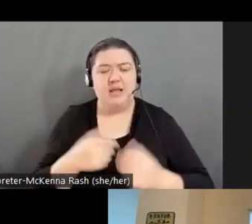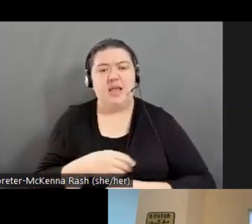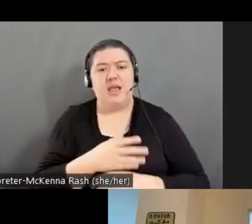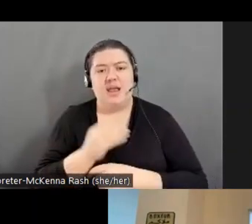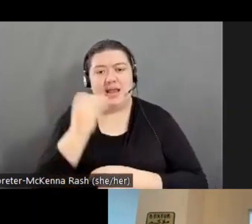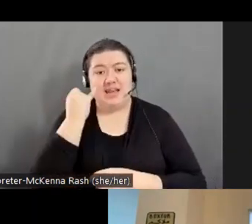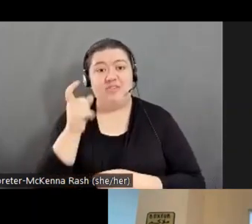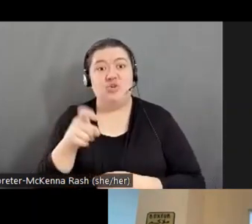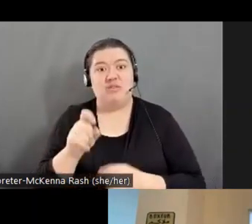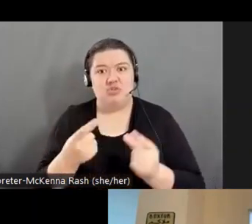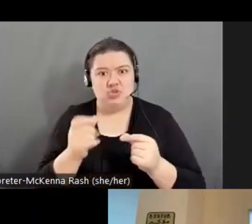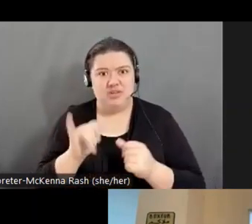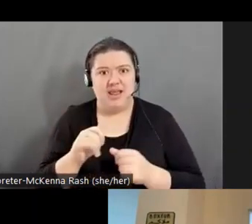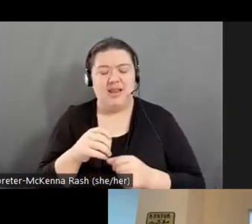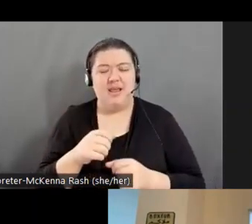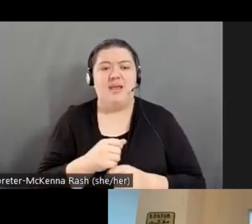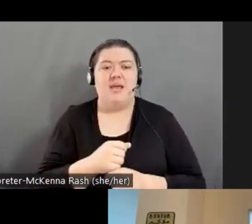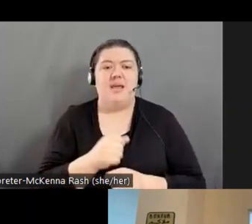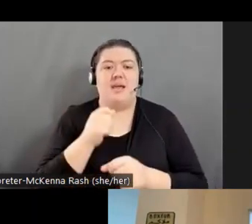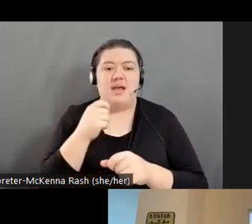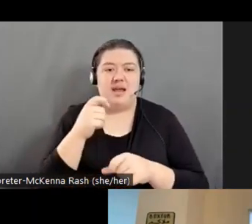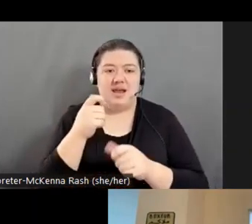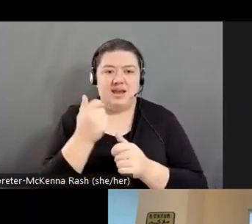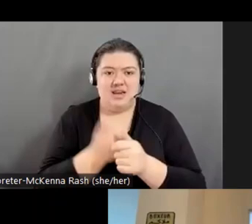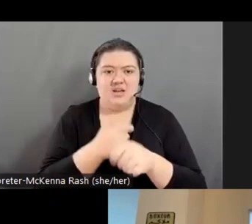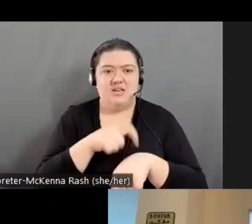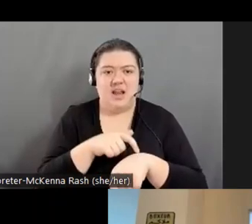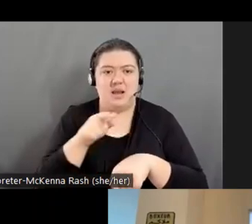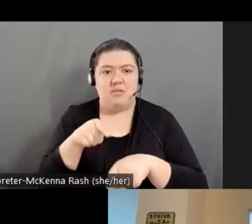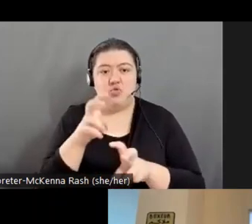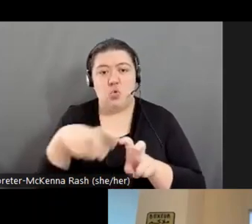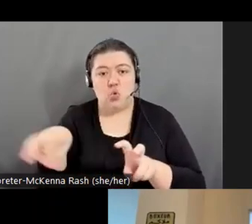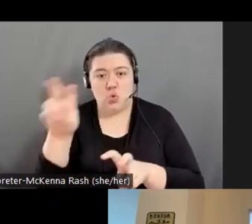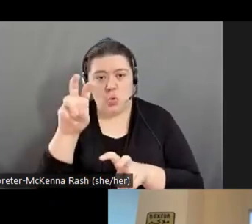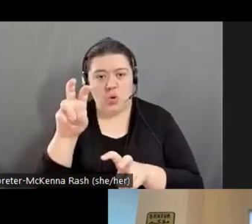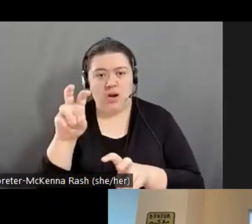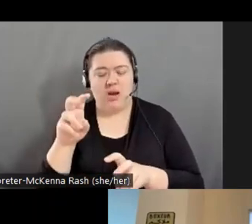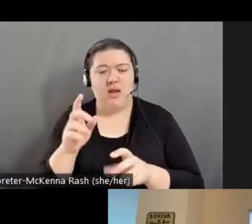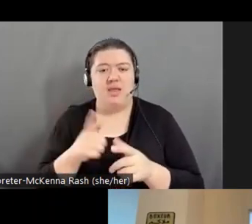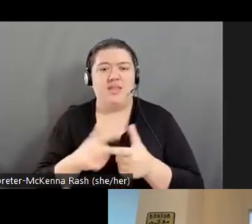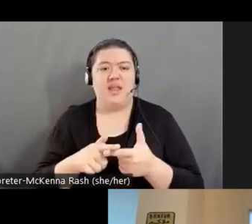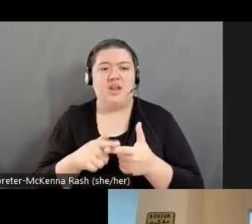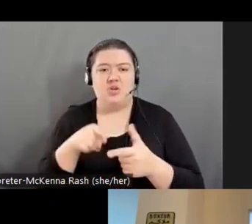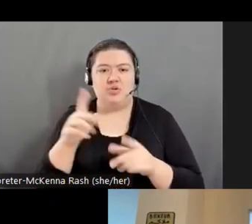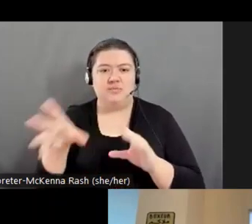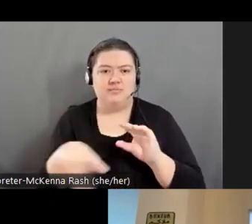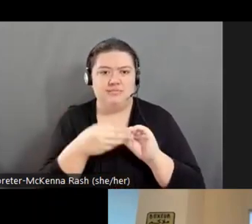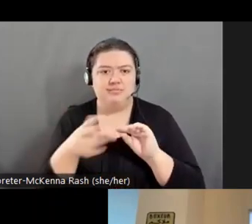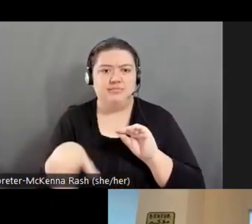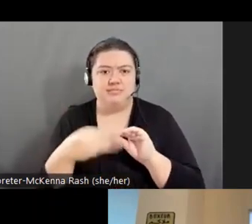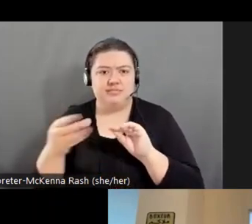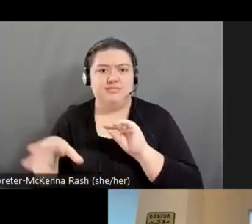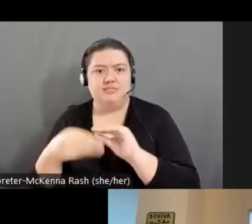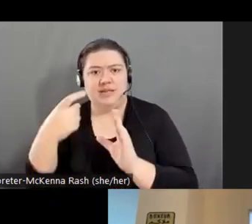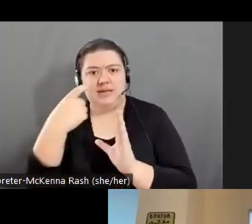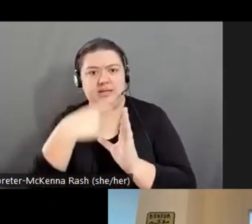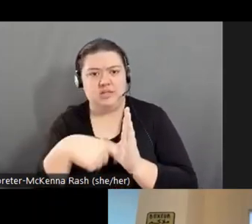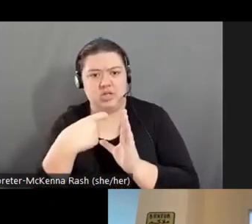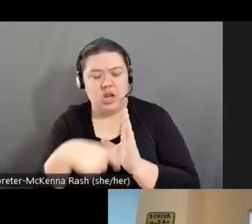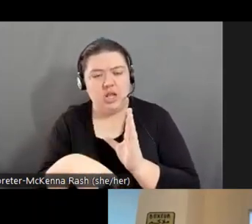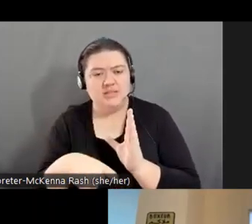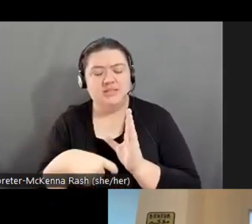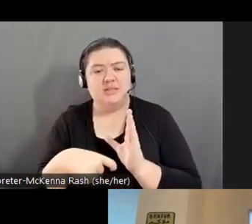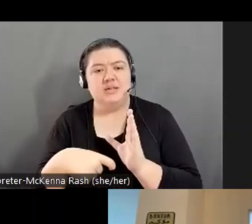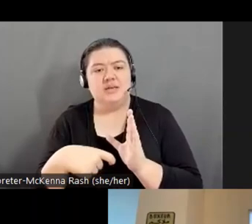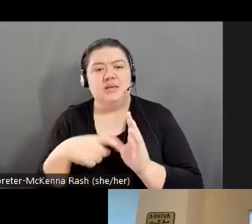if you have to do that every time that you have a tour, then you're adding these upfront costs that